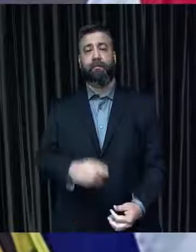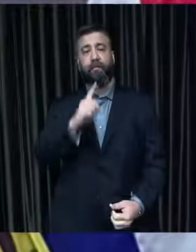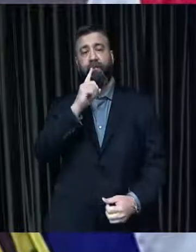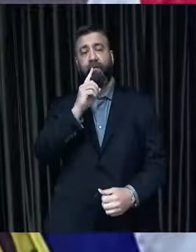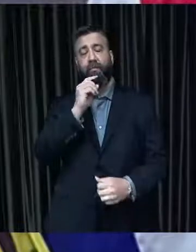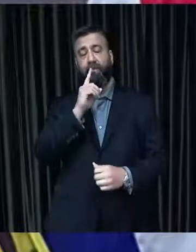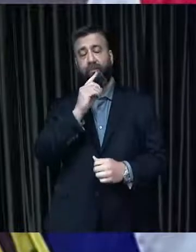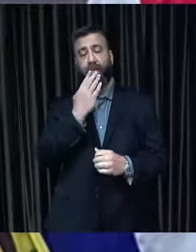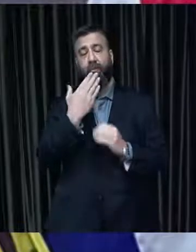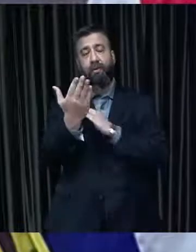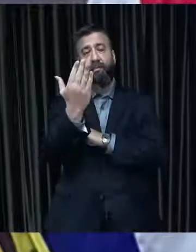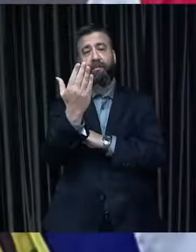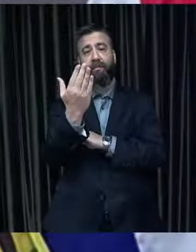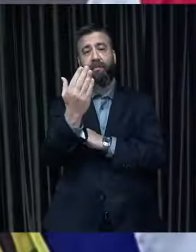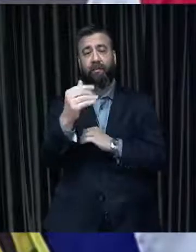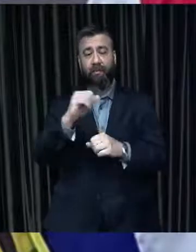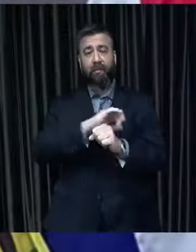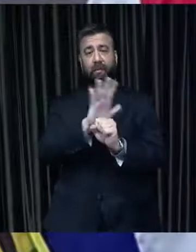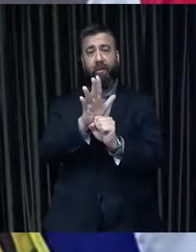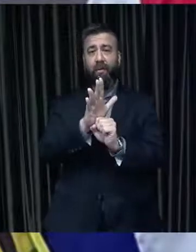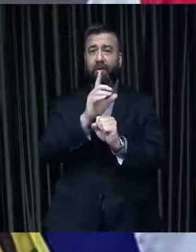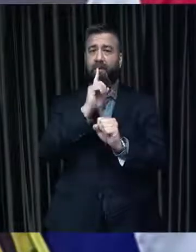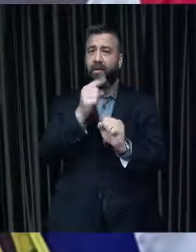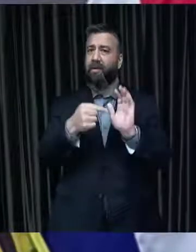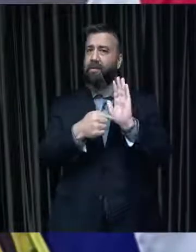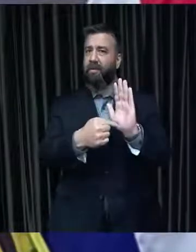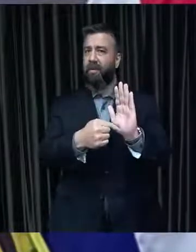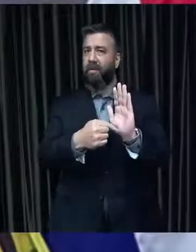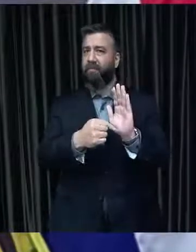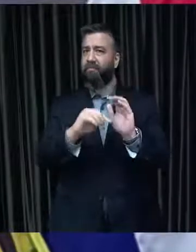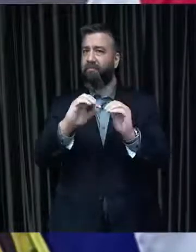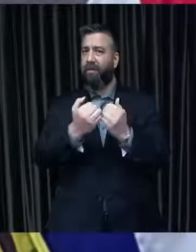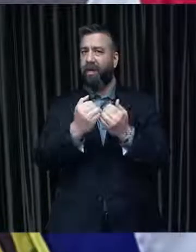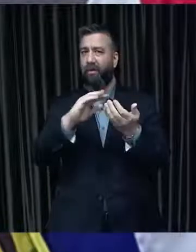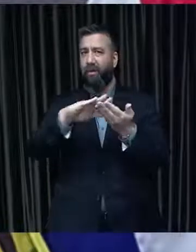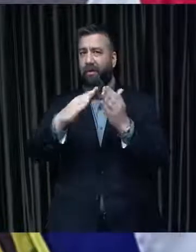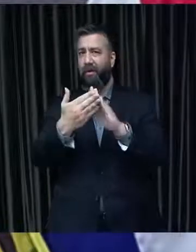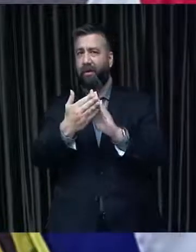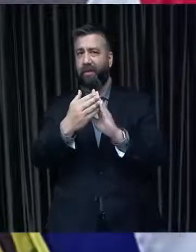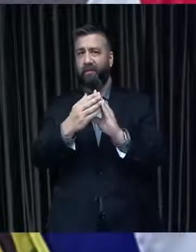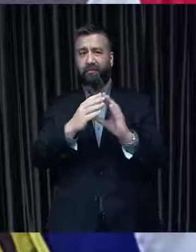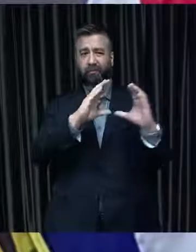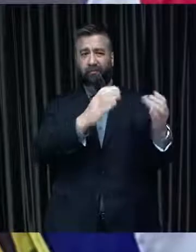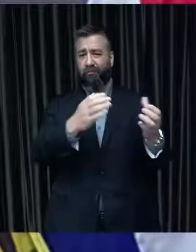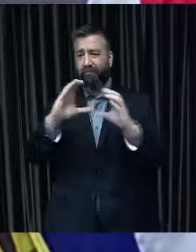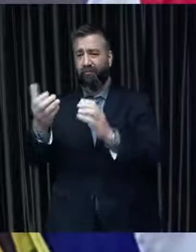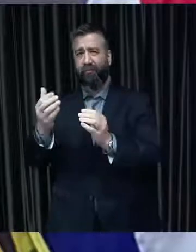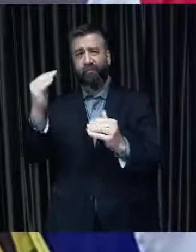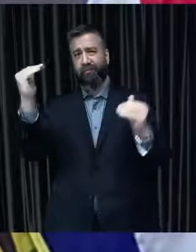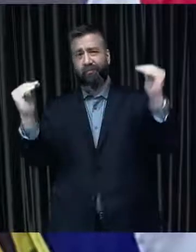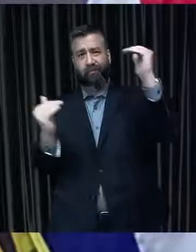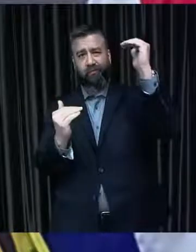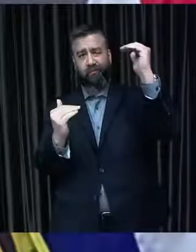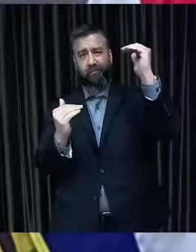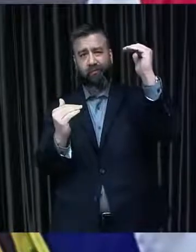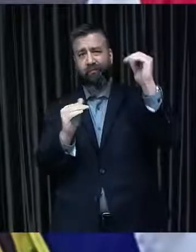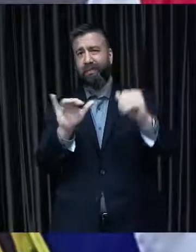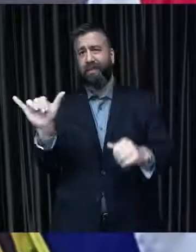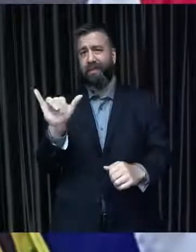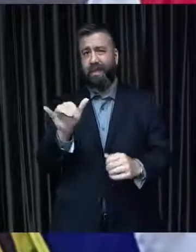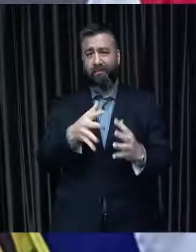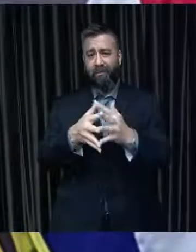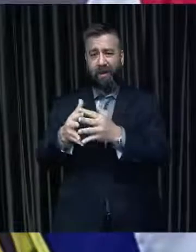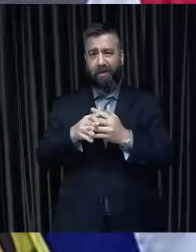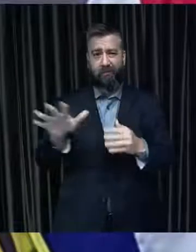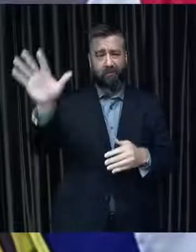Good morning. This pandemic has highlighted the disparities that exist in our community and in our country.